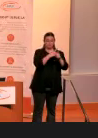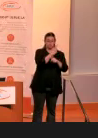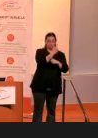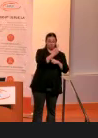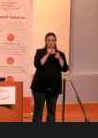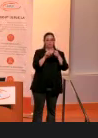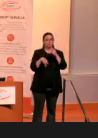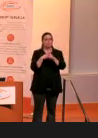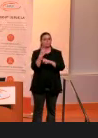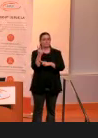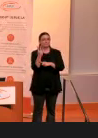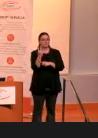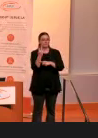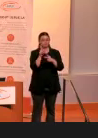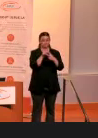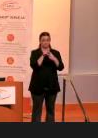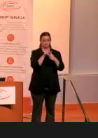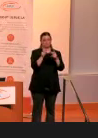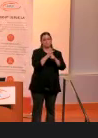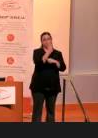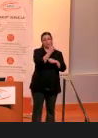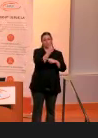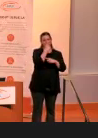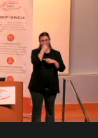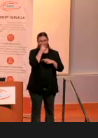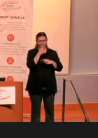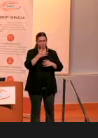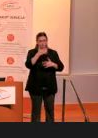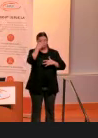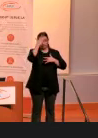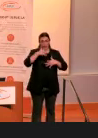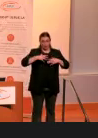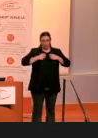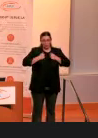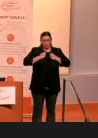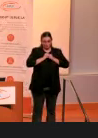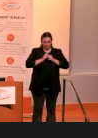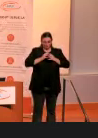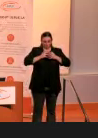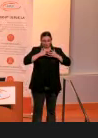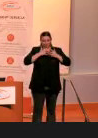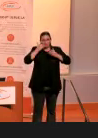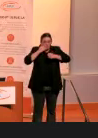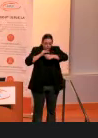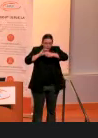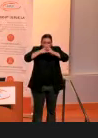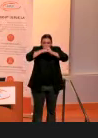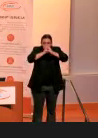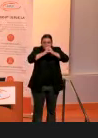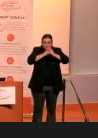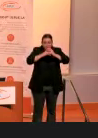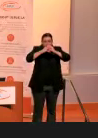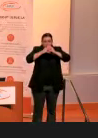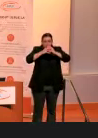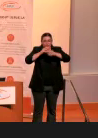type 2. Type 1 is autoimmune inflammation, and it's the obvious one. It's the swelling, it's the